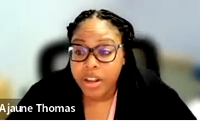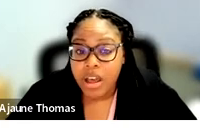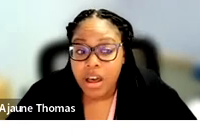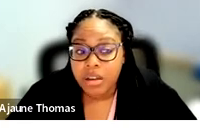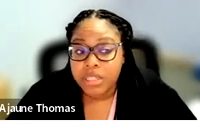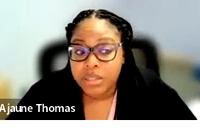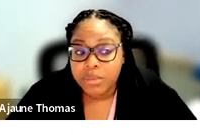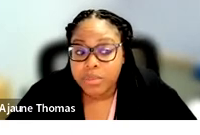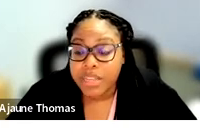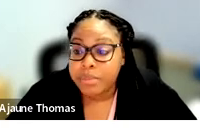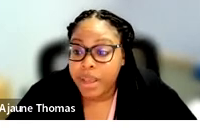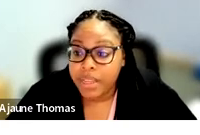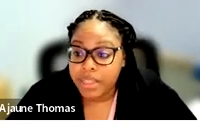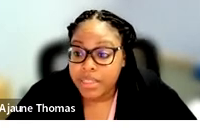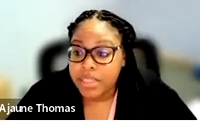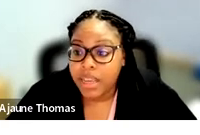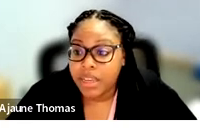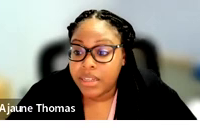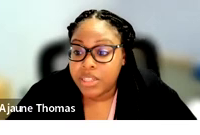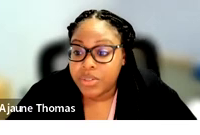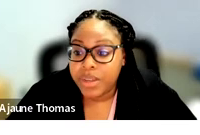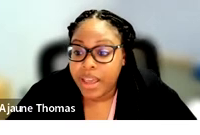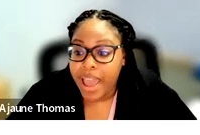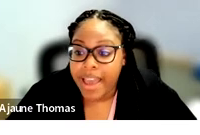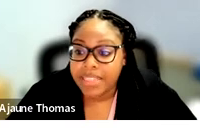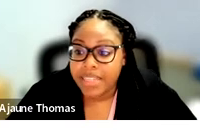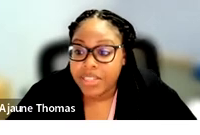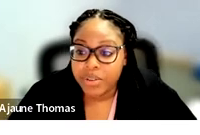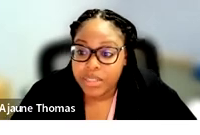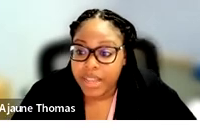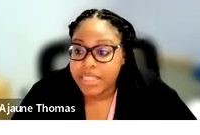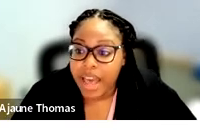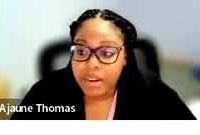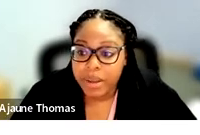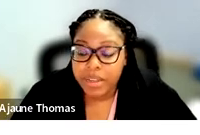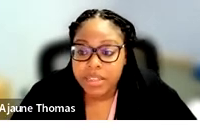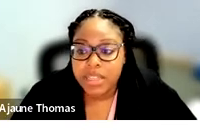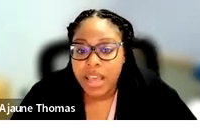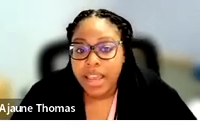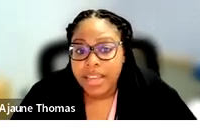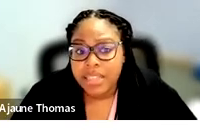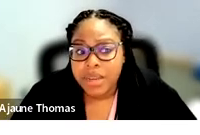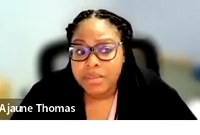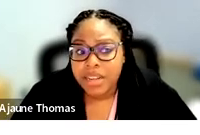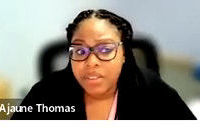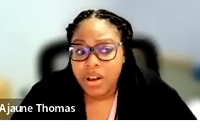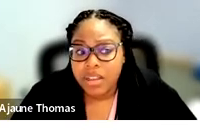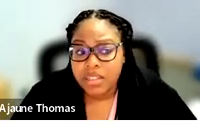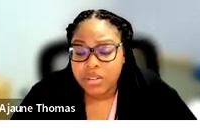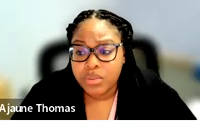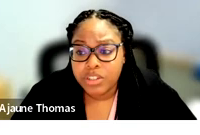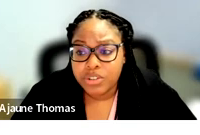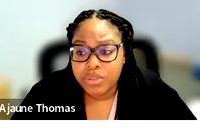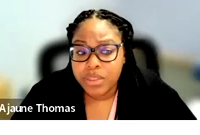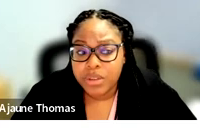harder to press buttons and to get access to those like side buttons, and sometimes can even cause